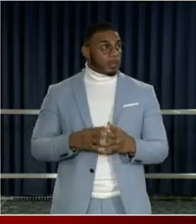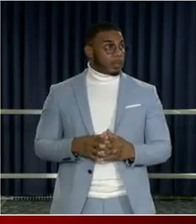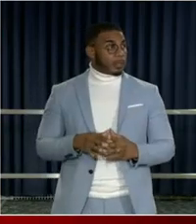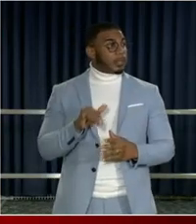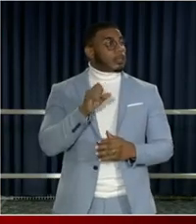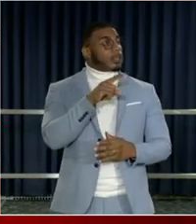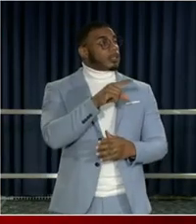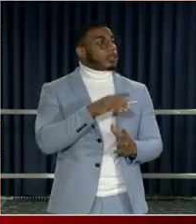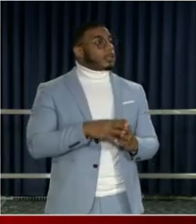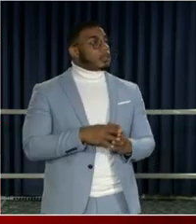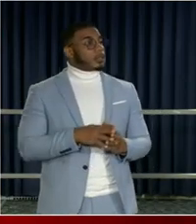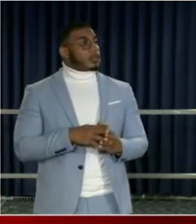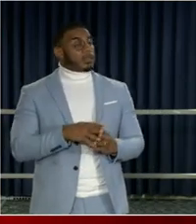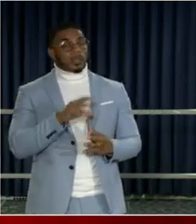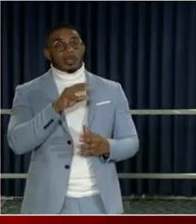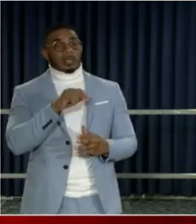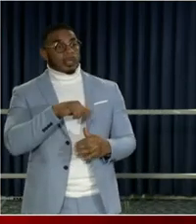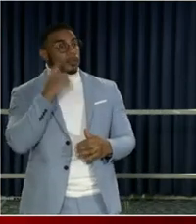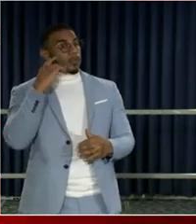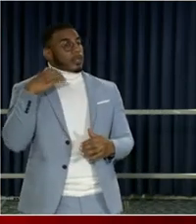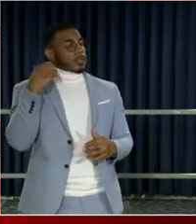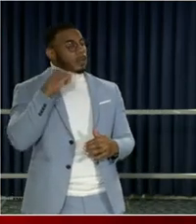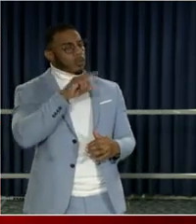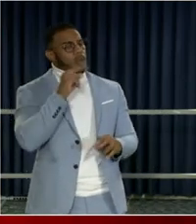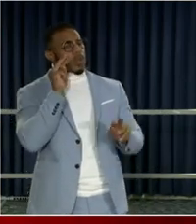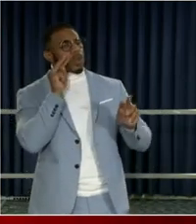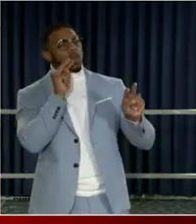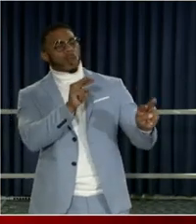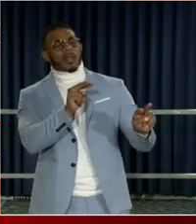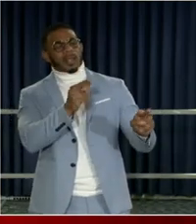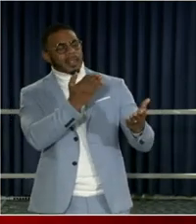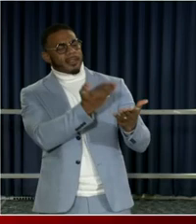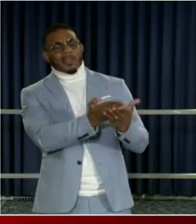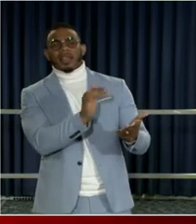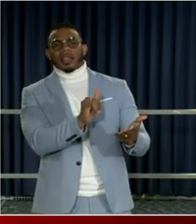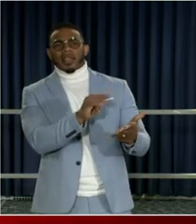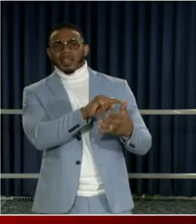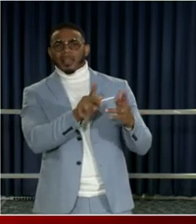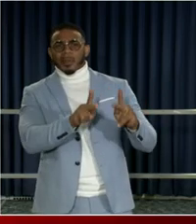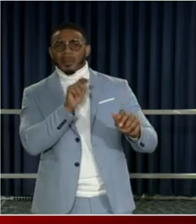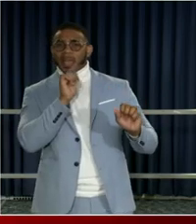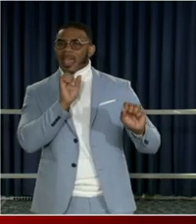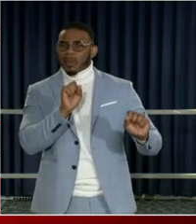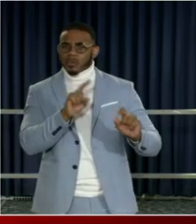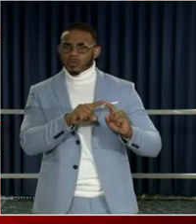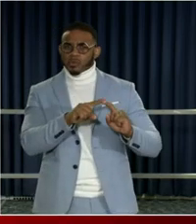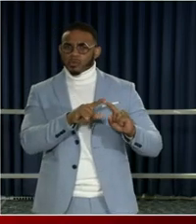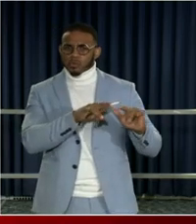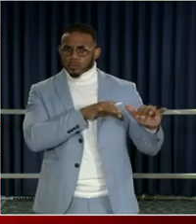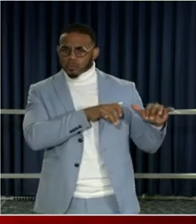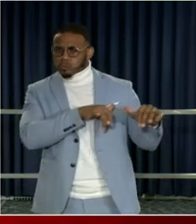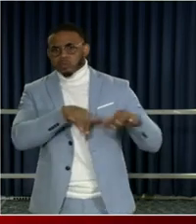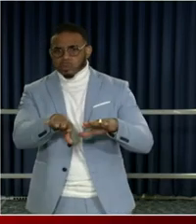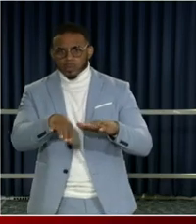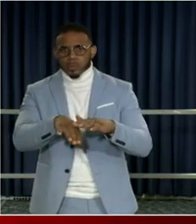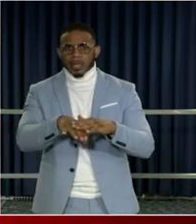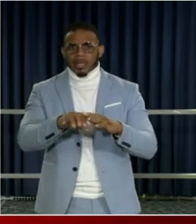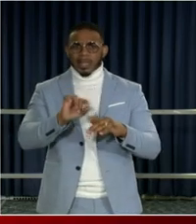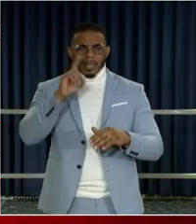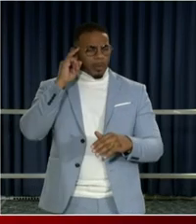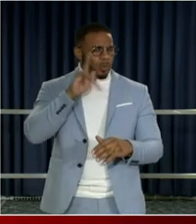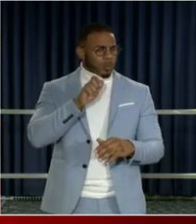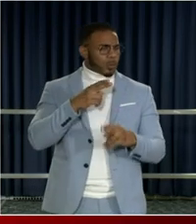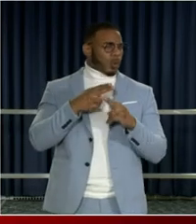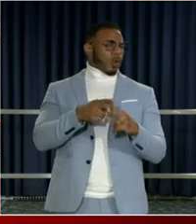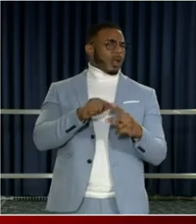Yes. Mayor, and this is also for the chief. When you look at the fact that those people were able to storm into the Capitol, would you